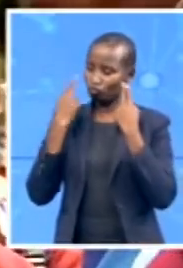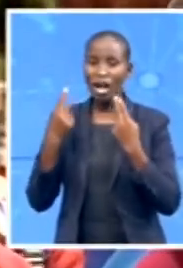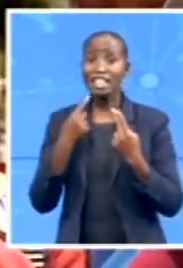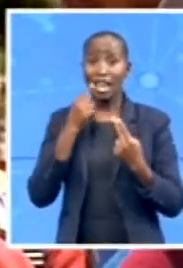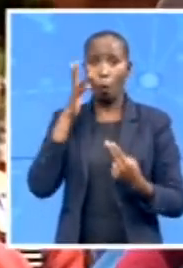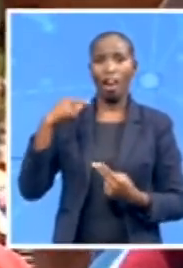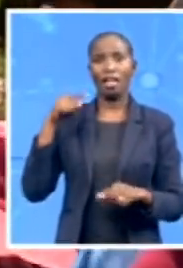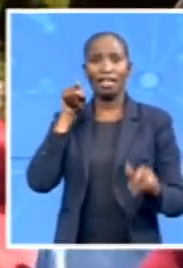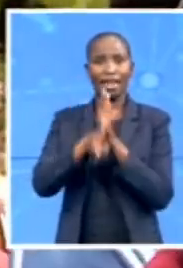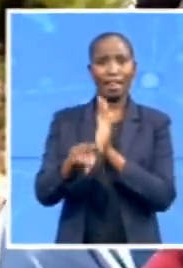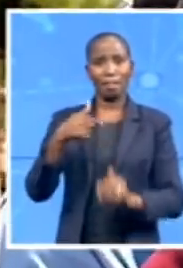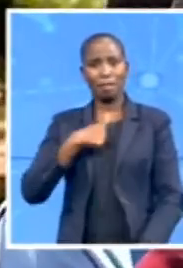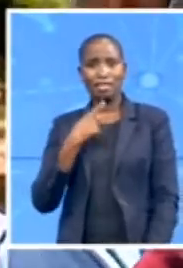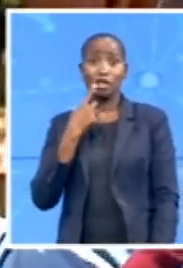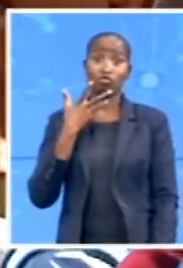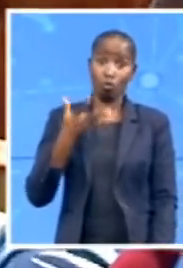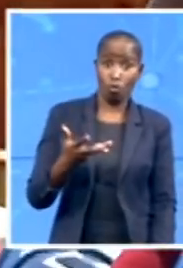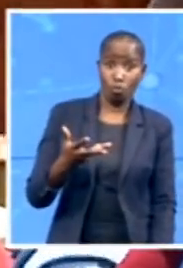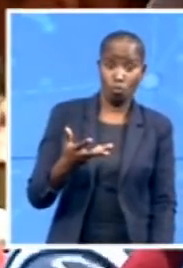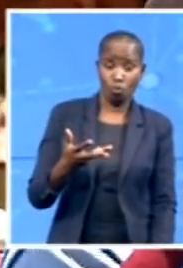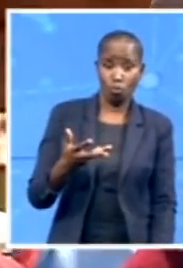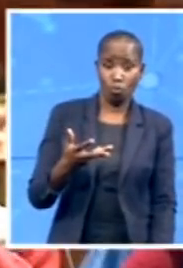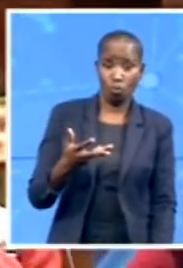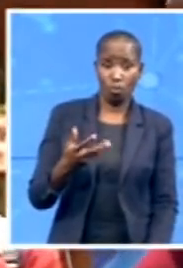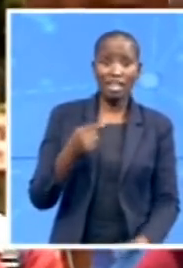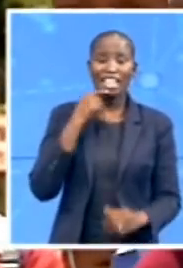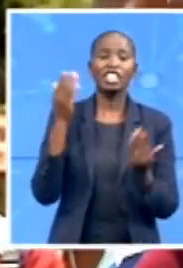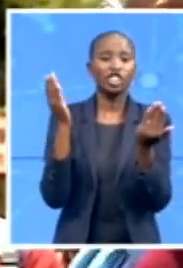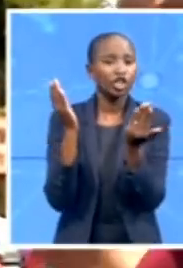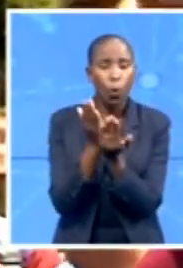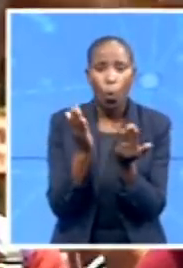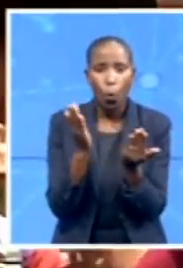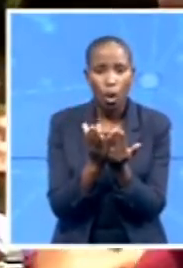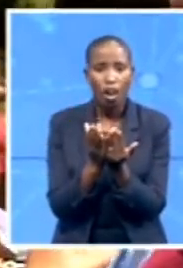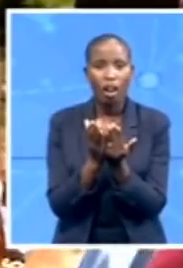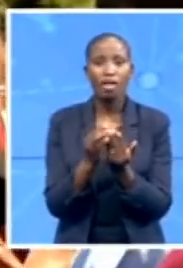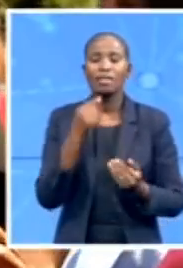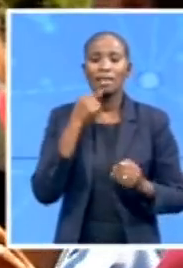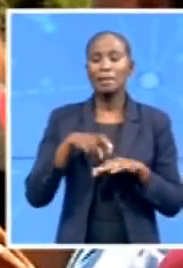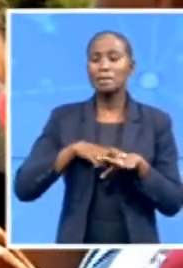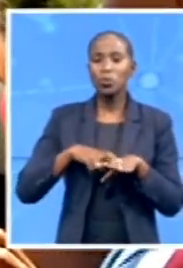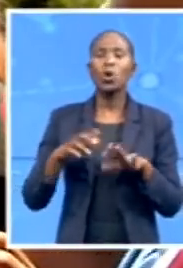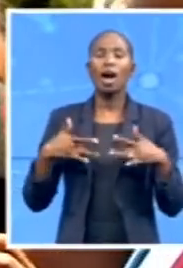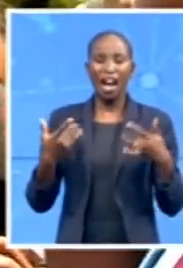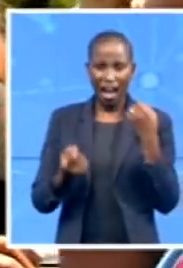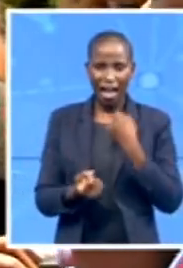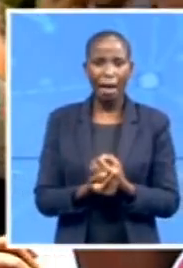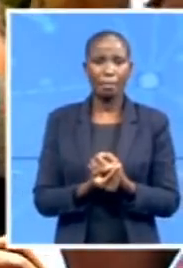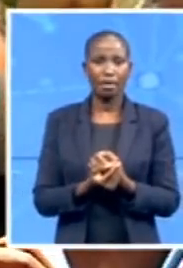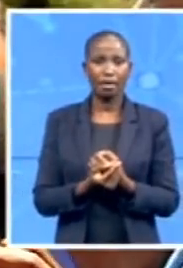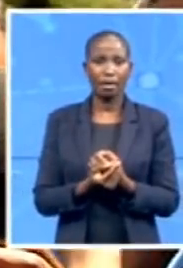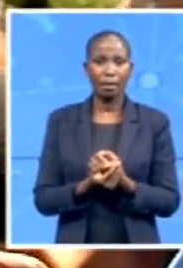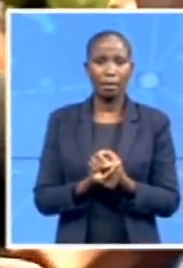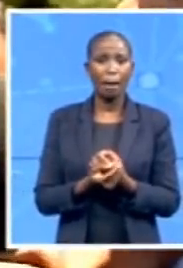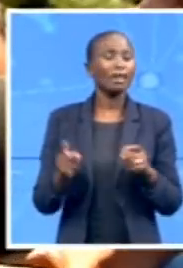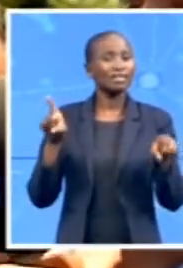Jan Viljoen, and the school wasn't so. The racism was there, but it wasn't like it is now. So that's all I